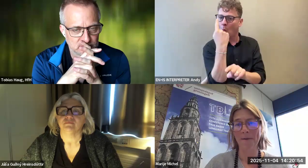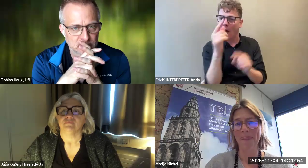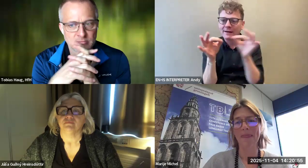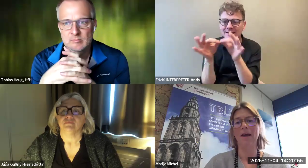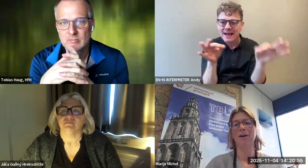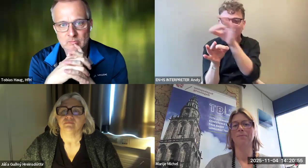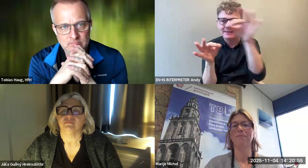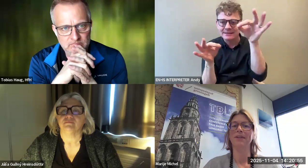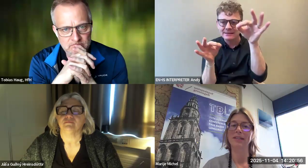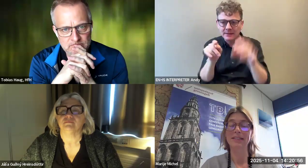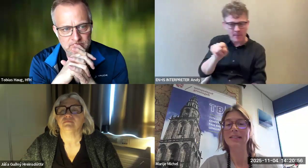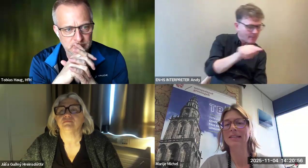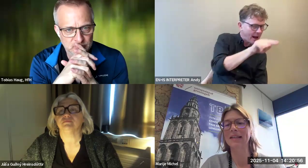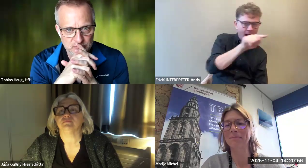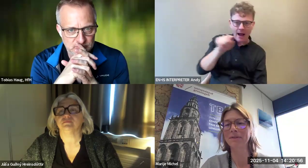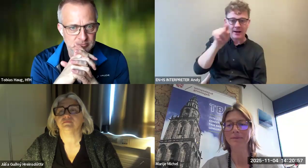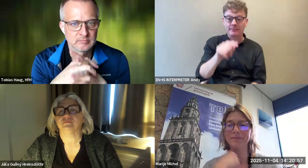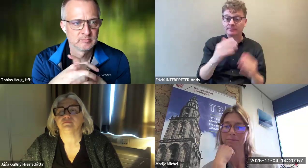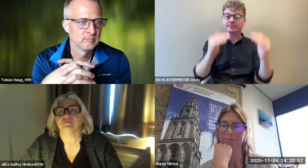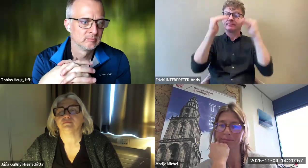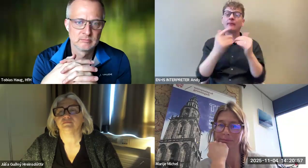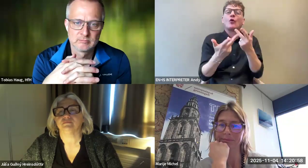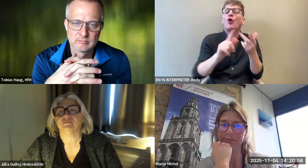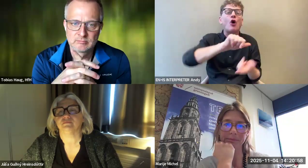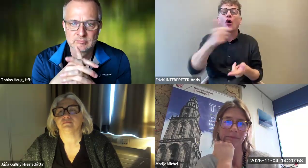sentence. In this example,